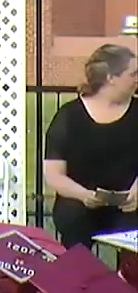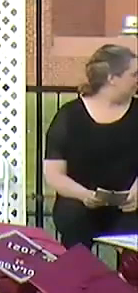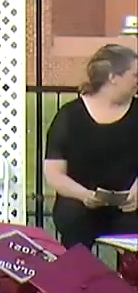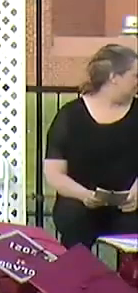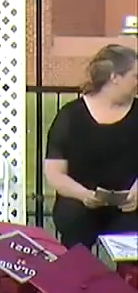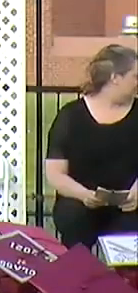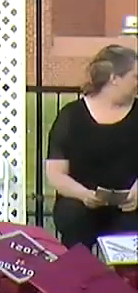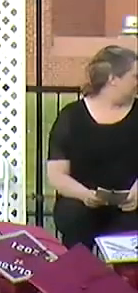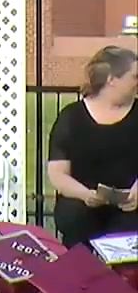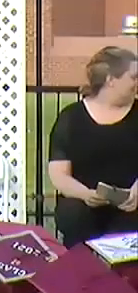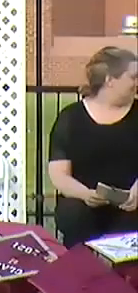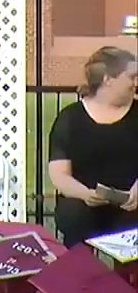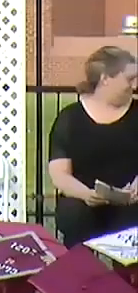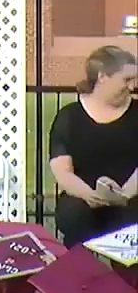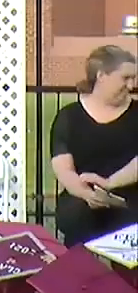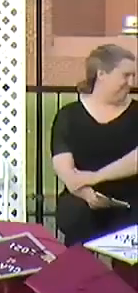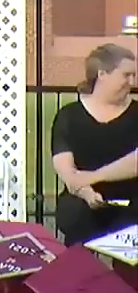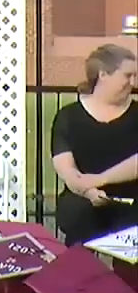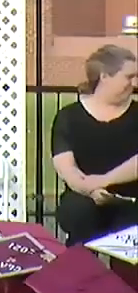Jake T. Rivard.